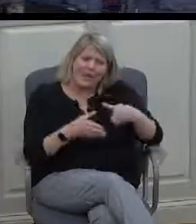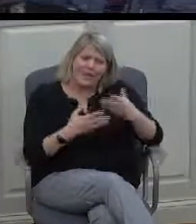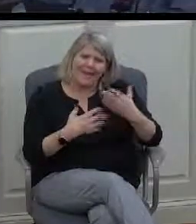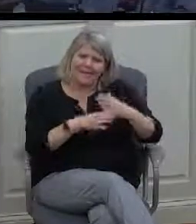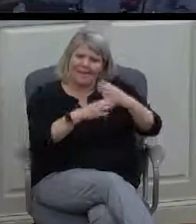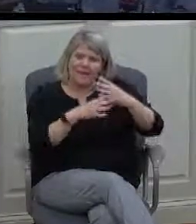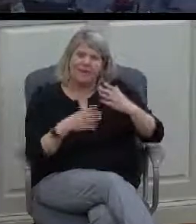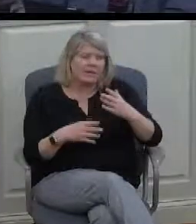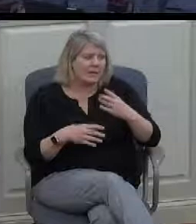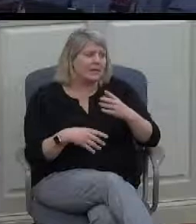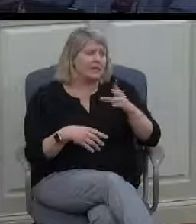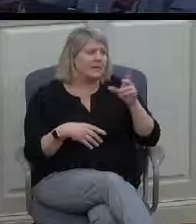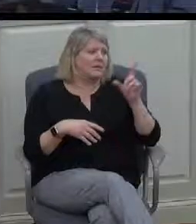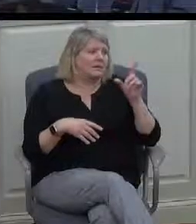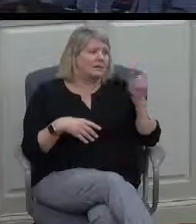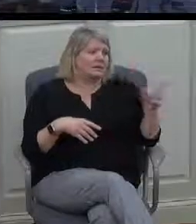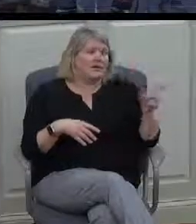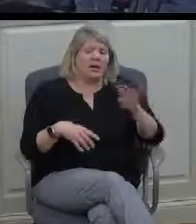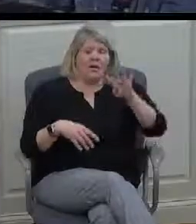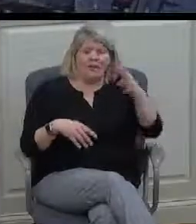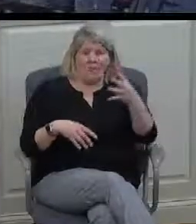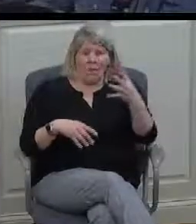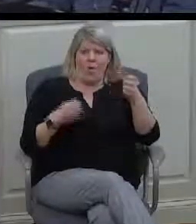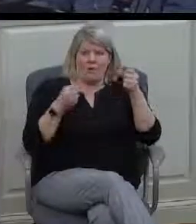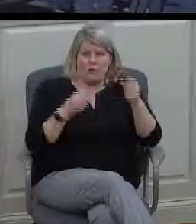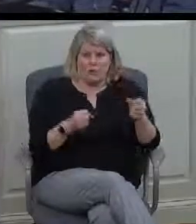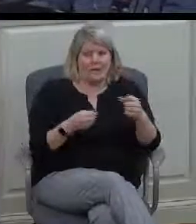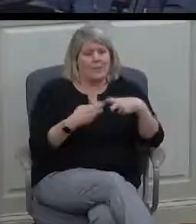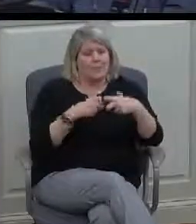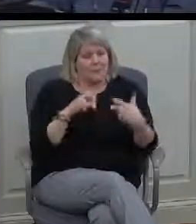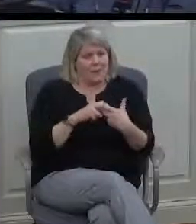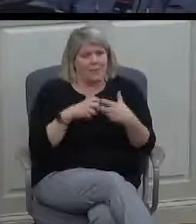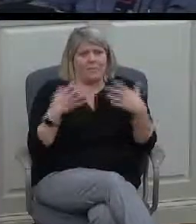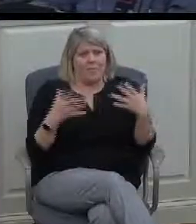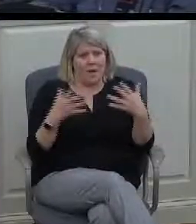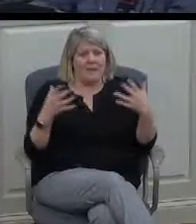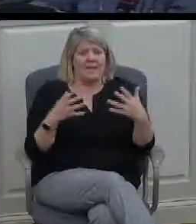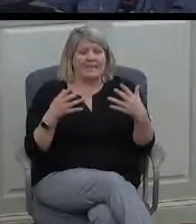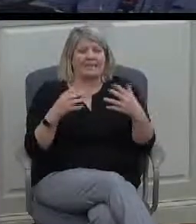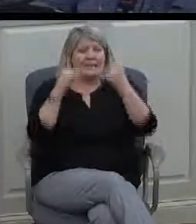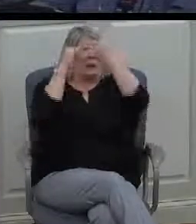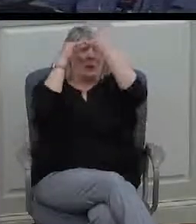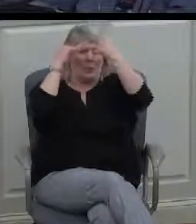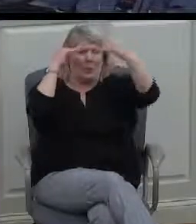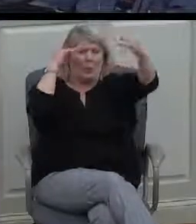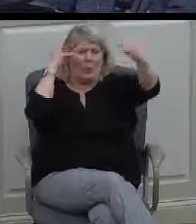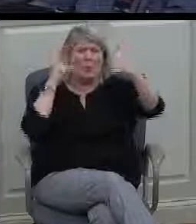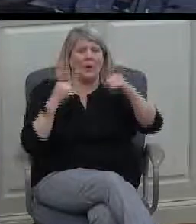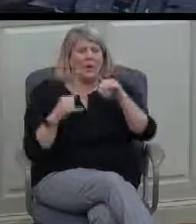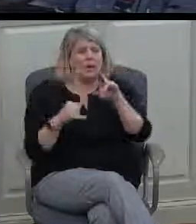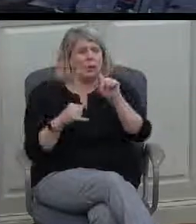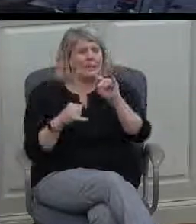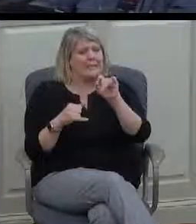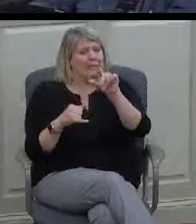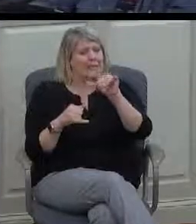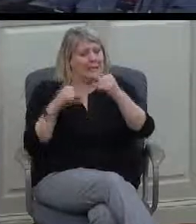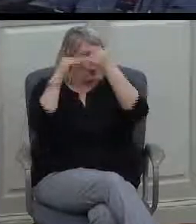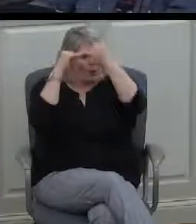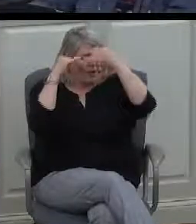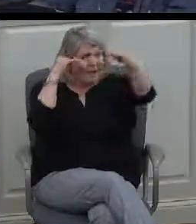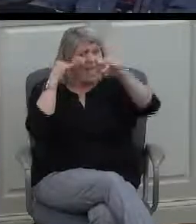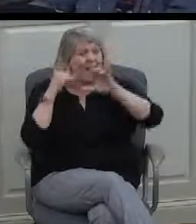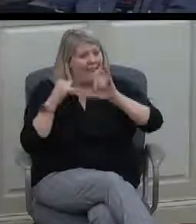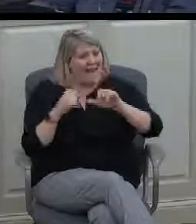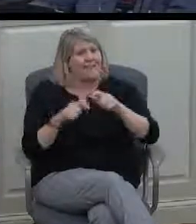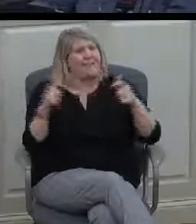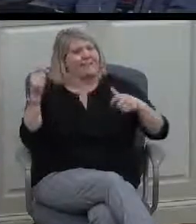4th Street is your overhead utilities. That Right. is substantial, that's the biggest reason why you don't have trees there